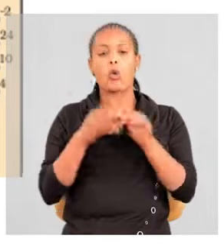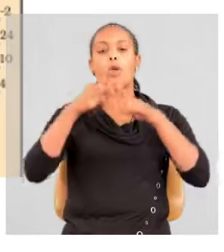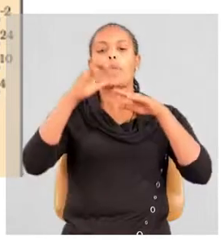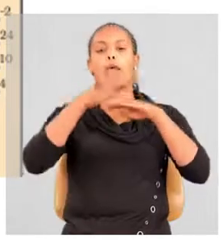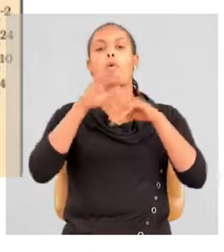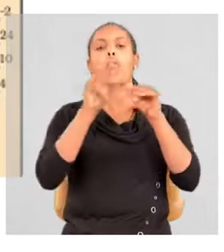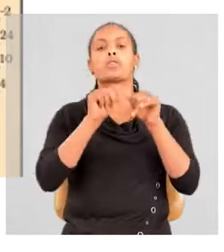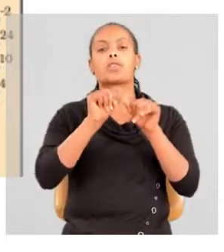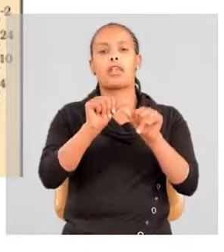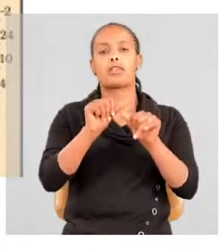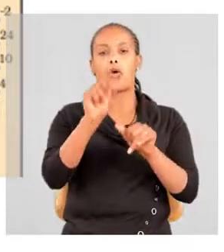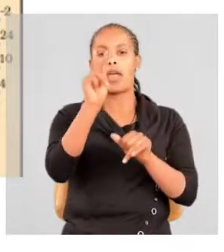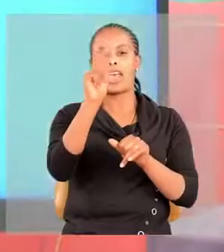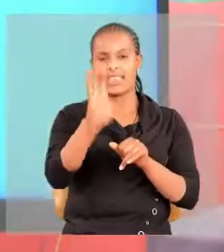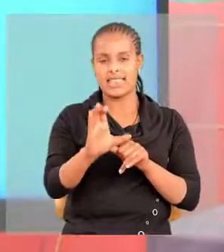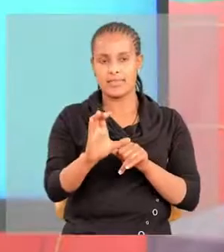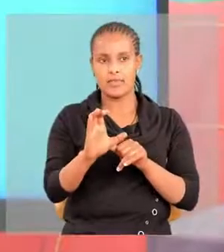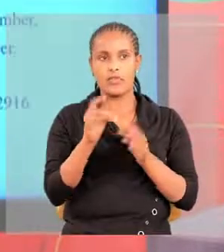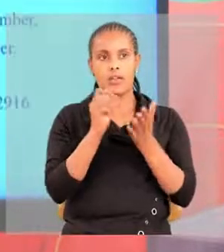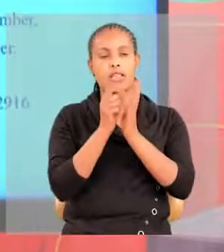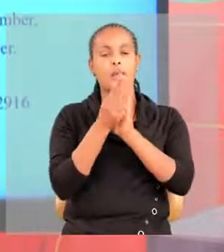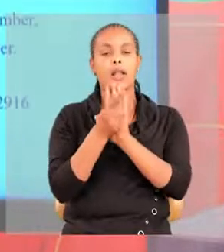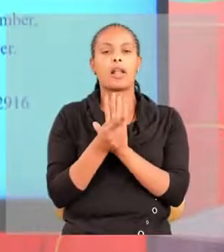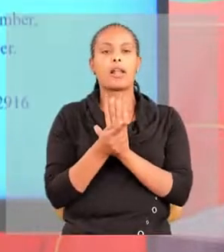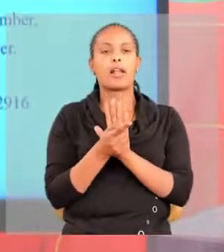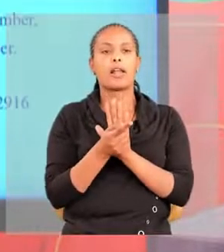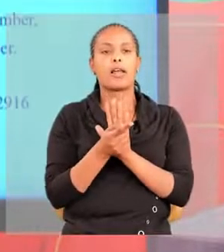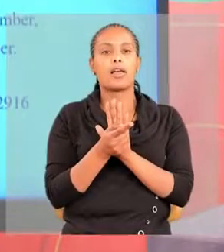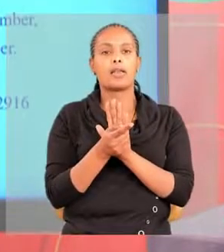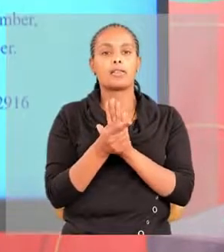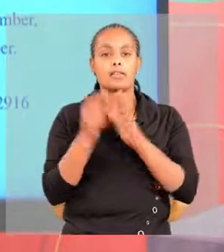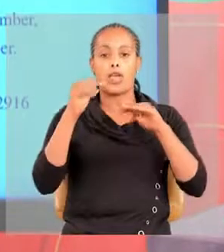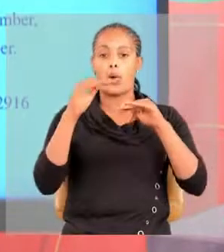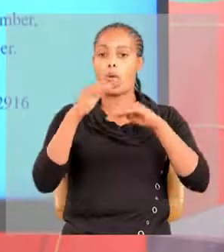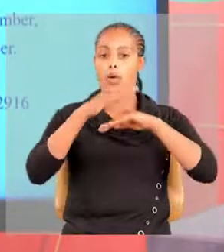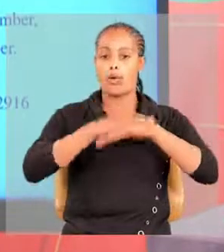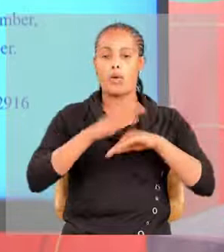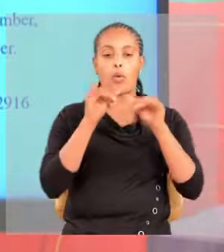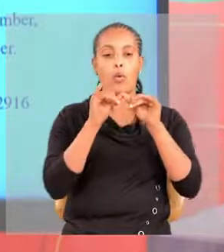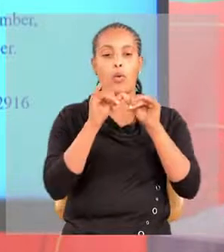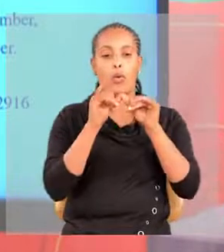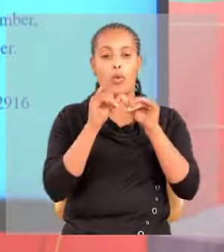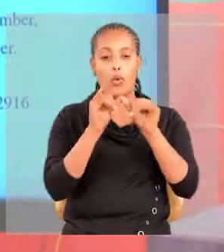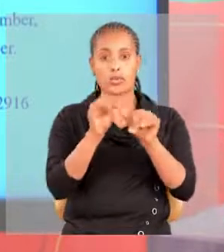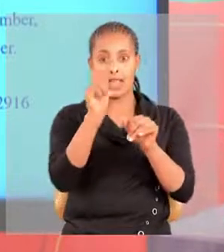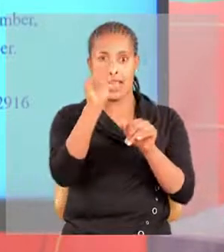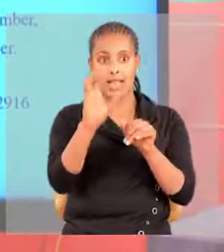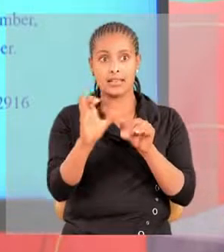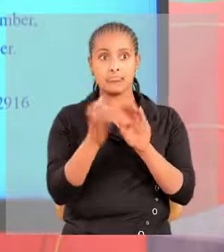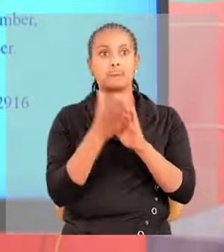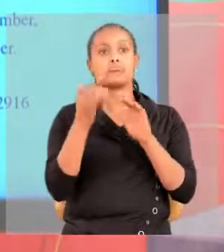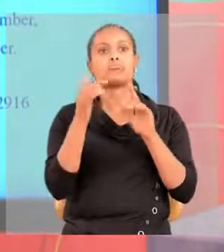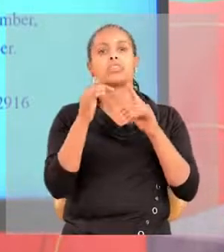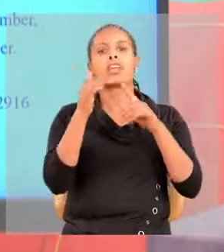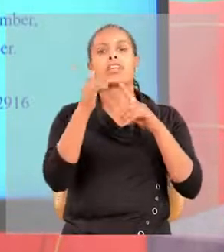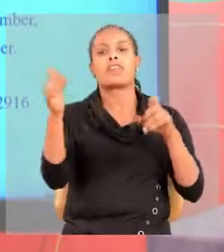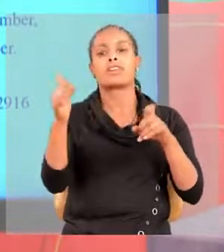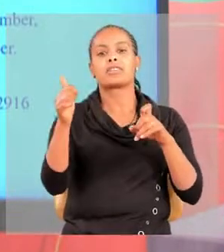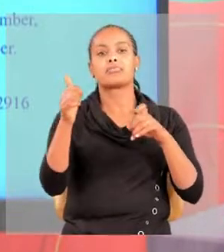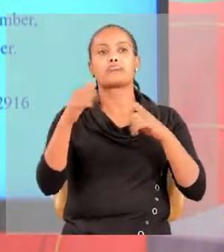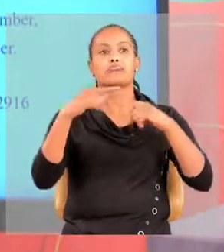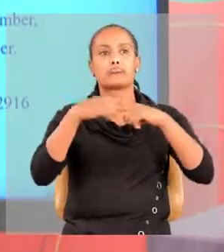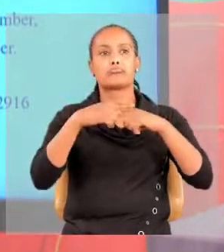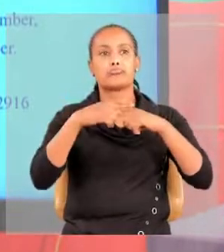constant. For example, the equilibrium constant of a reaction in the reverse direction is